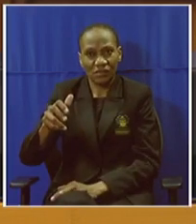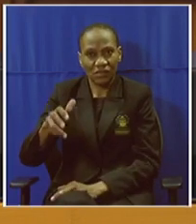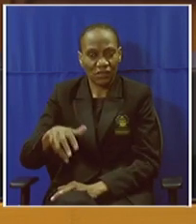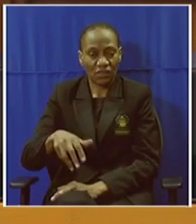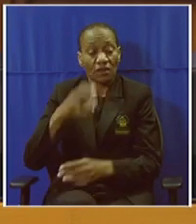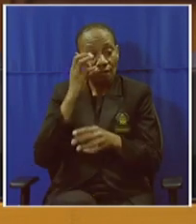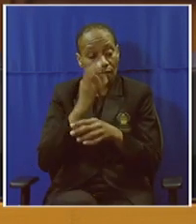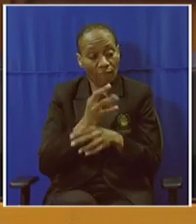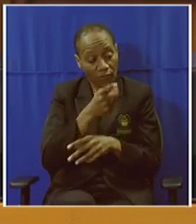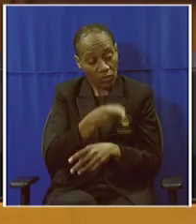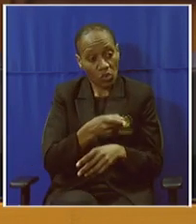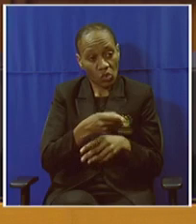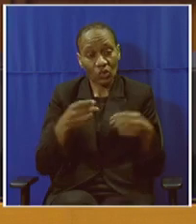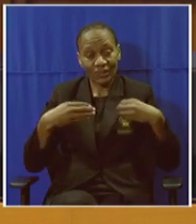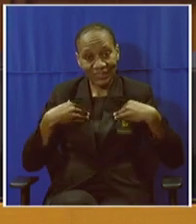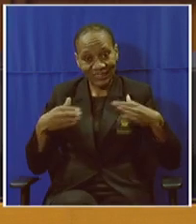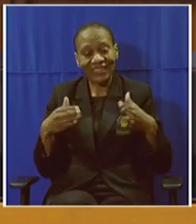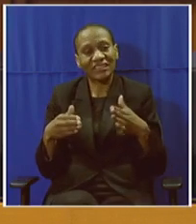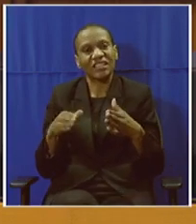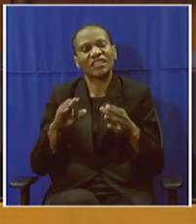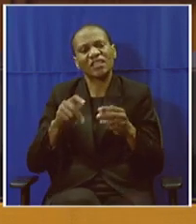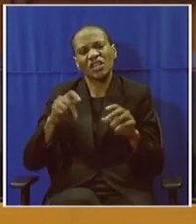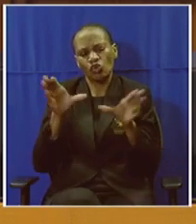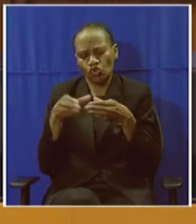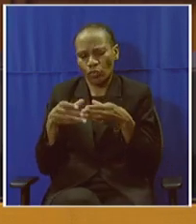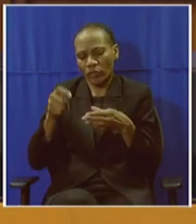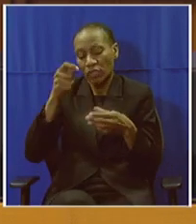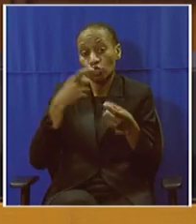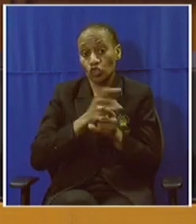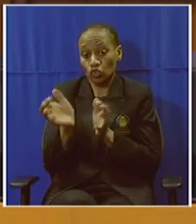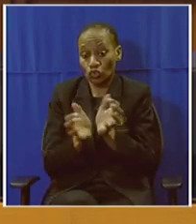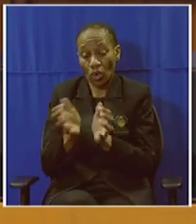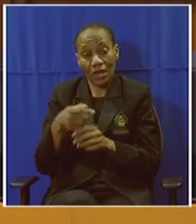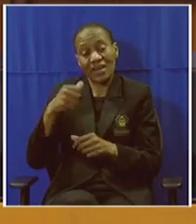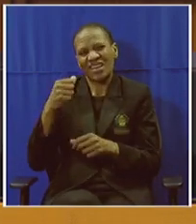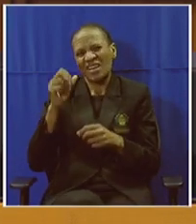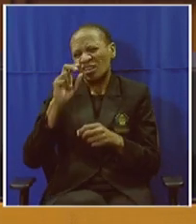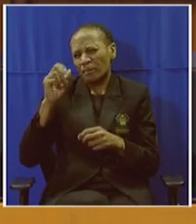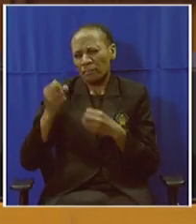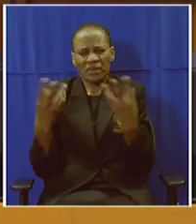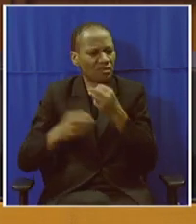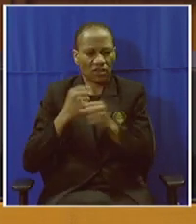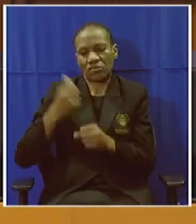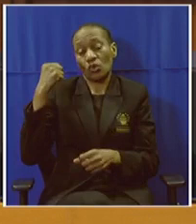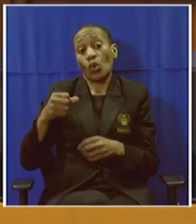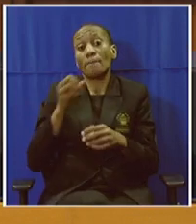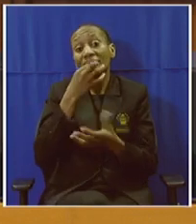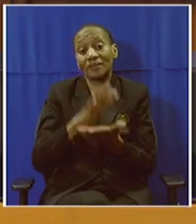Mr. Motaung, who founded the Dlama Boys almost 50 years ago, celebrated his 75th birthday on the 16th of